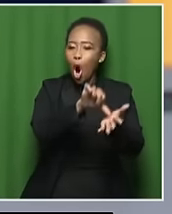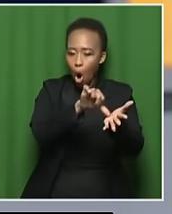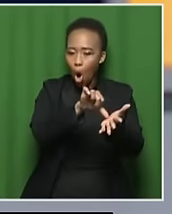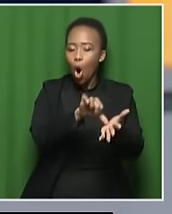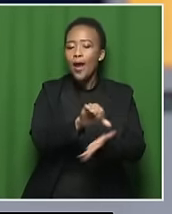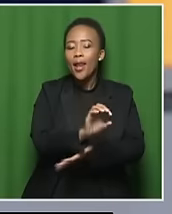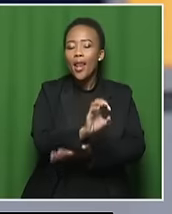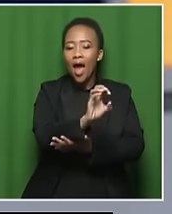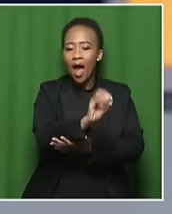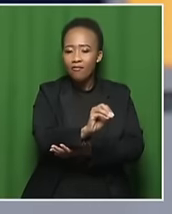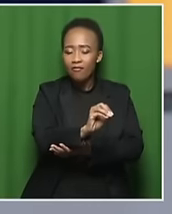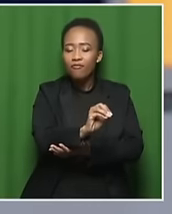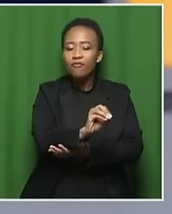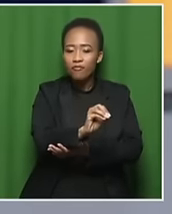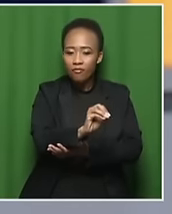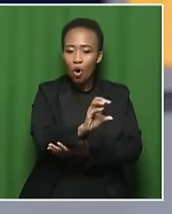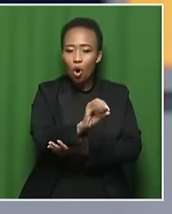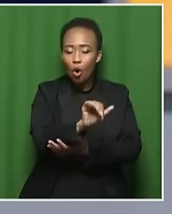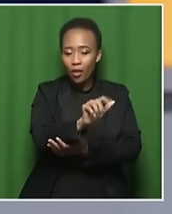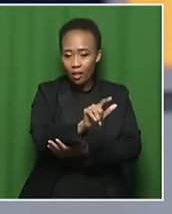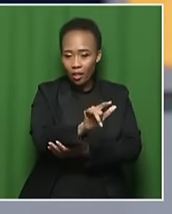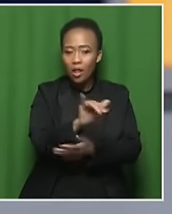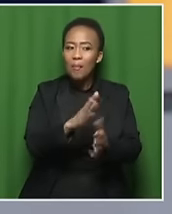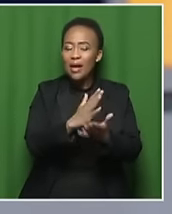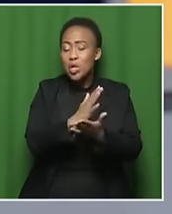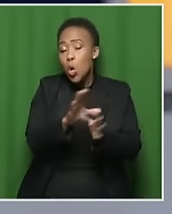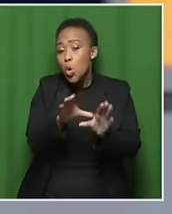certain group that is being empowered.